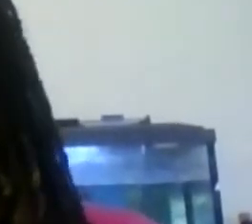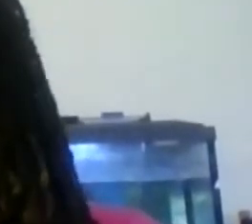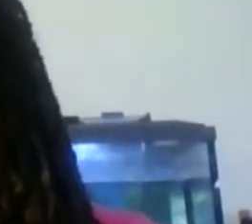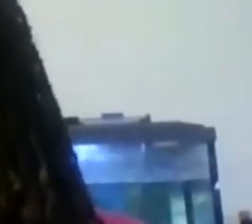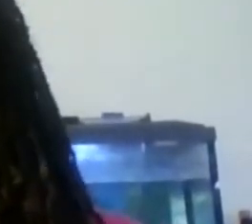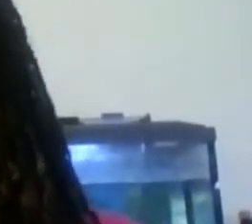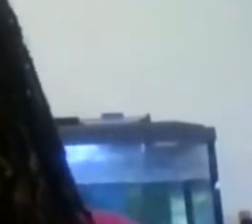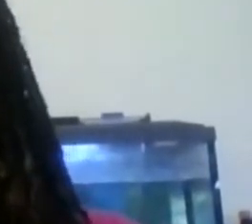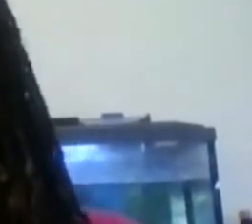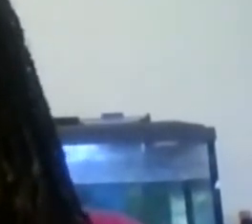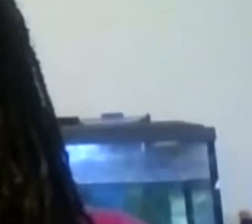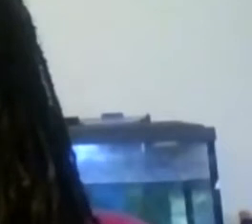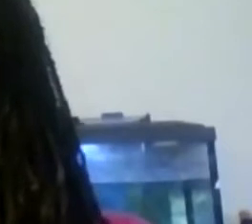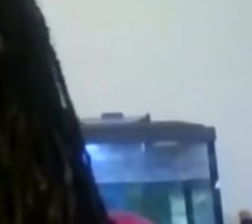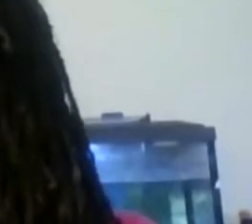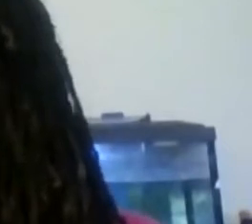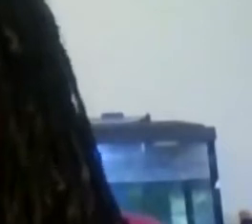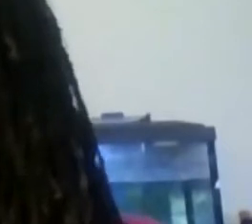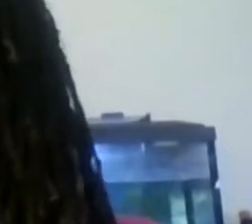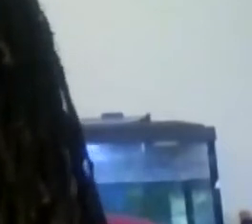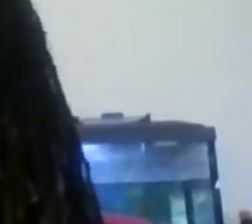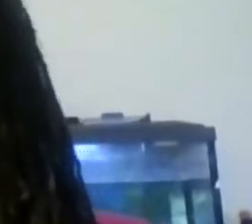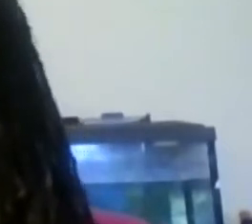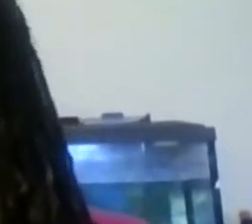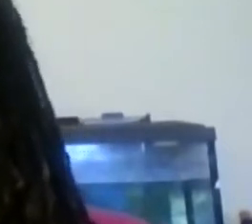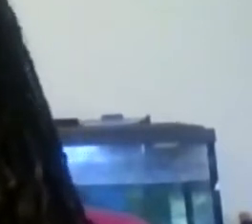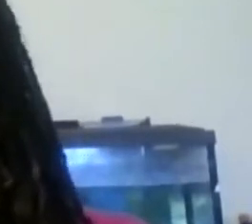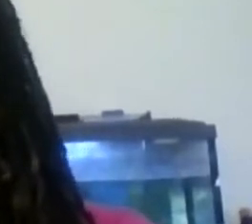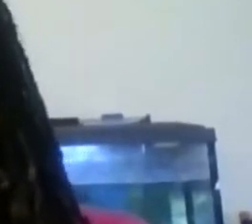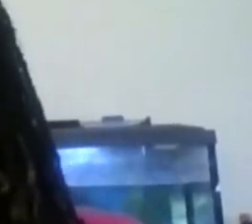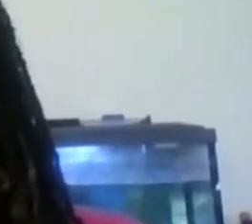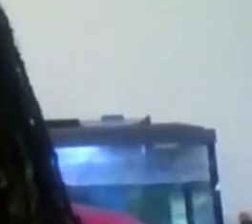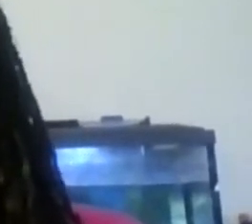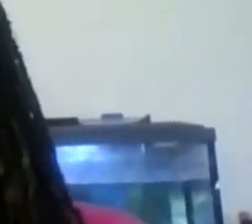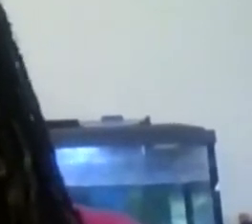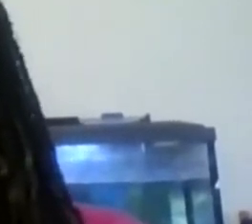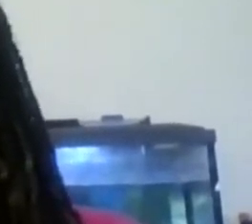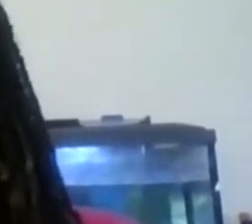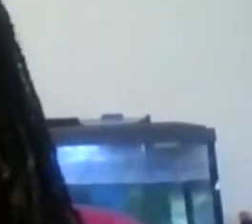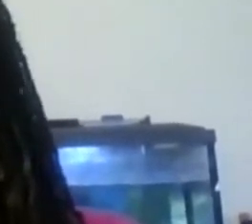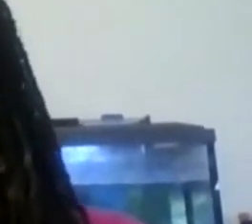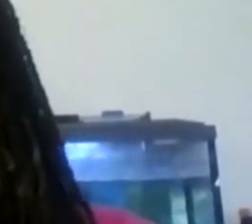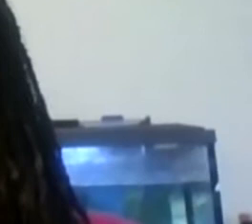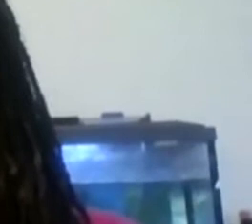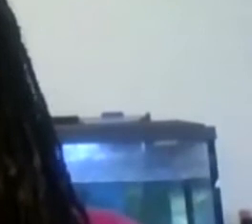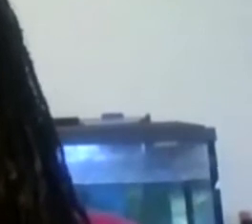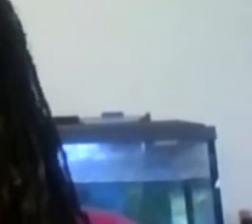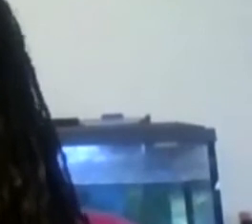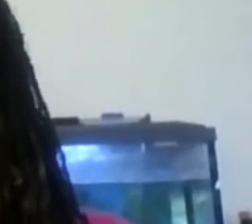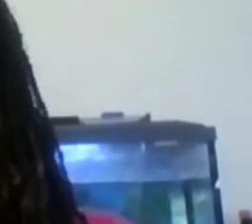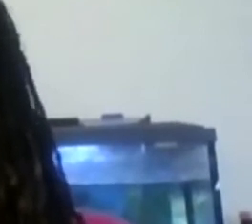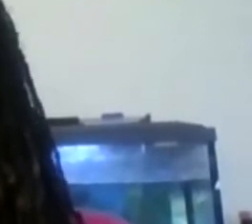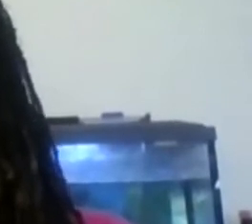So I thought she did a really great job. So I think the fun part is a great segue for Courtney and I to really hone in a little